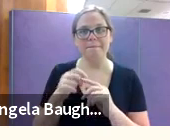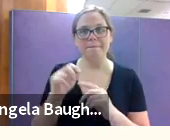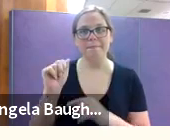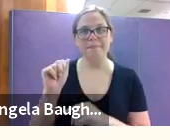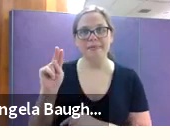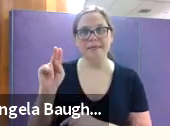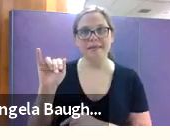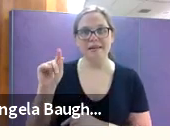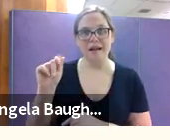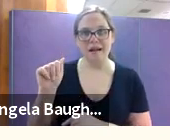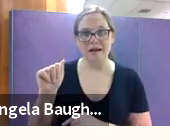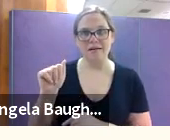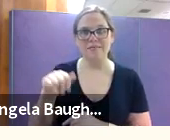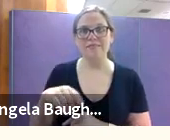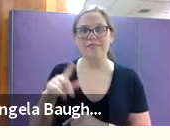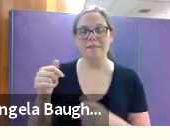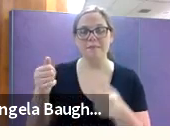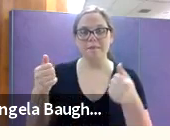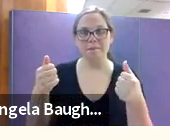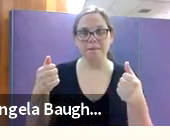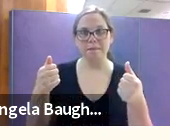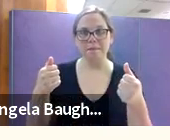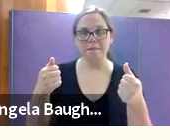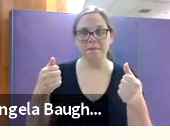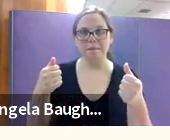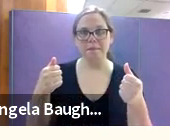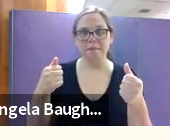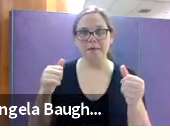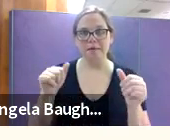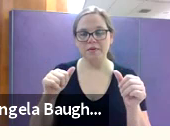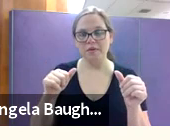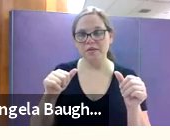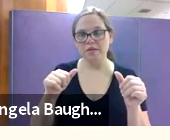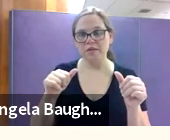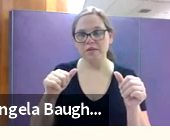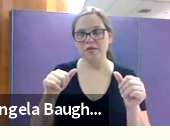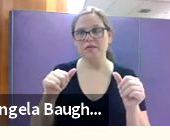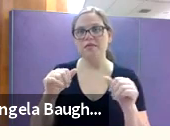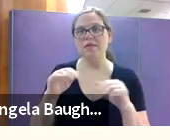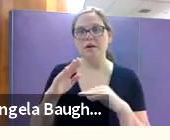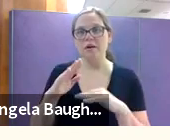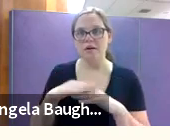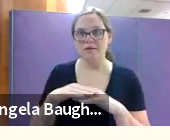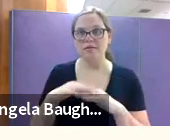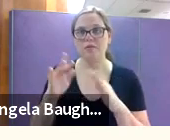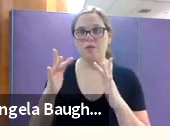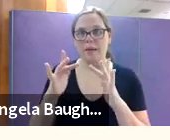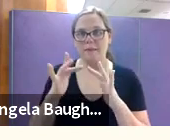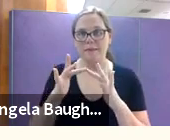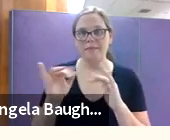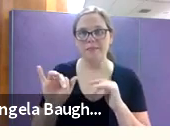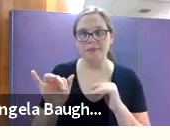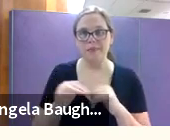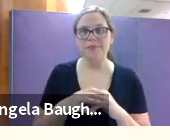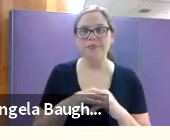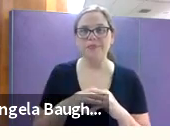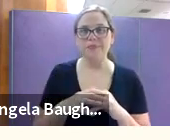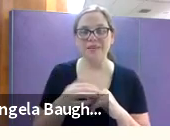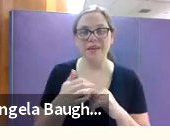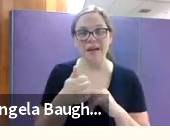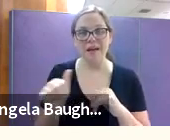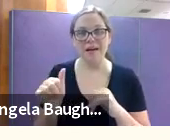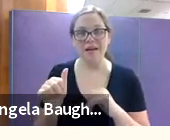Anita, and it is posted. My understanding is it is posted on the website. So is there